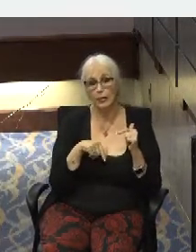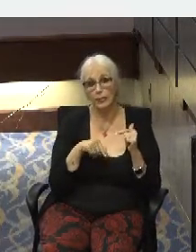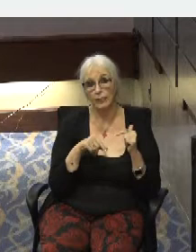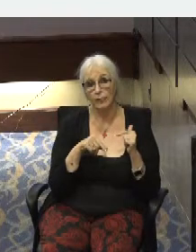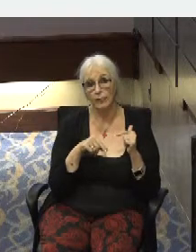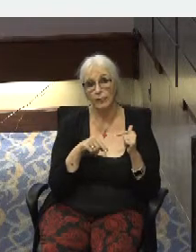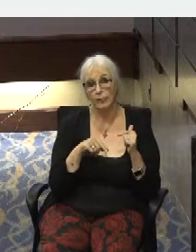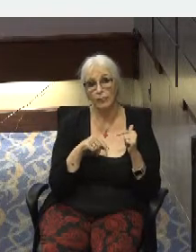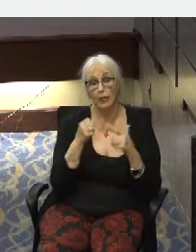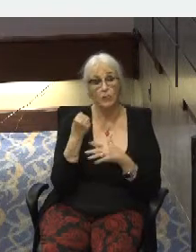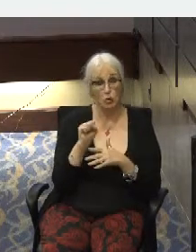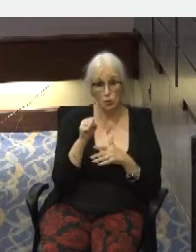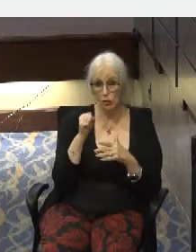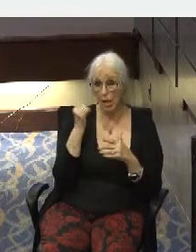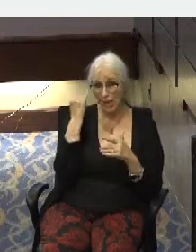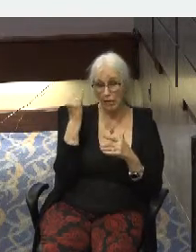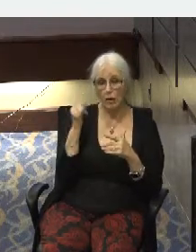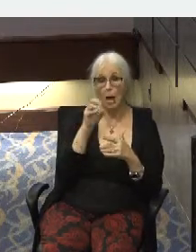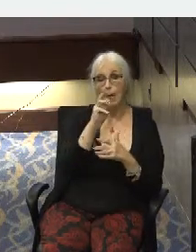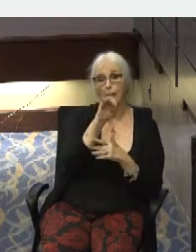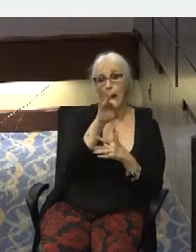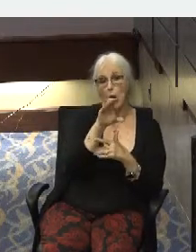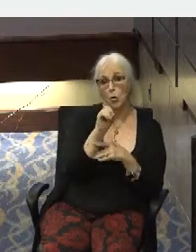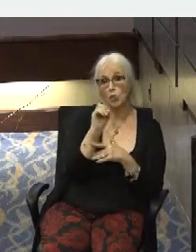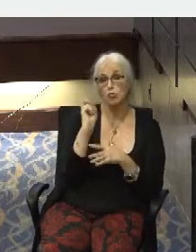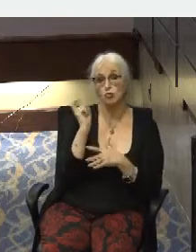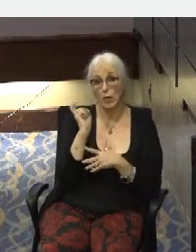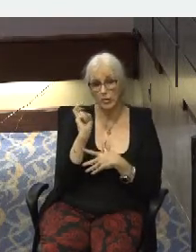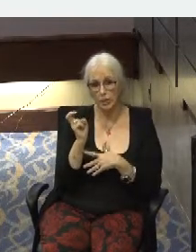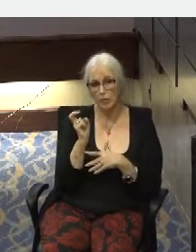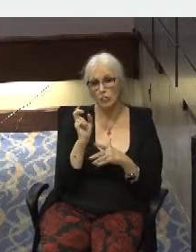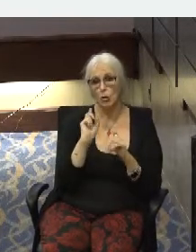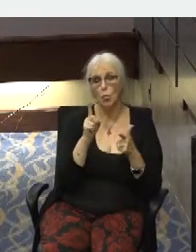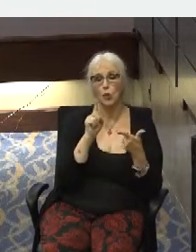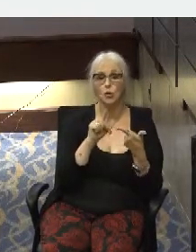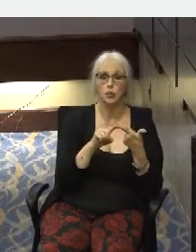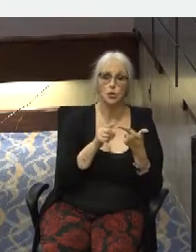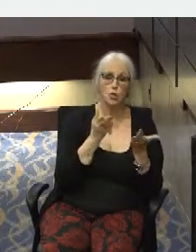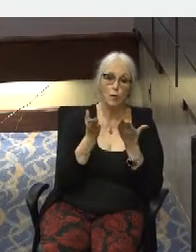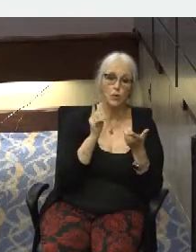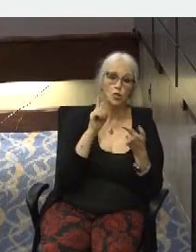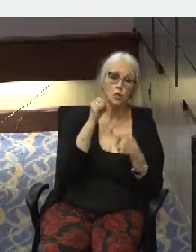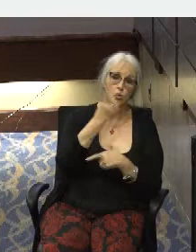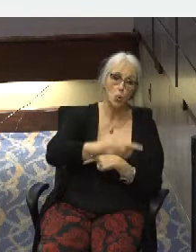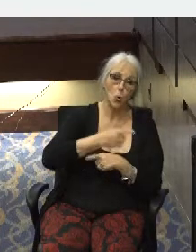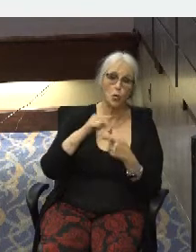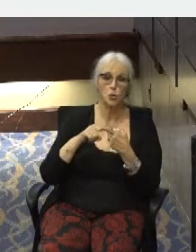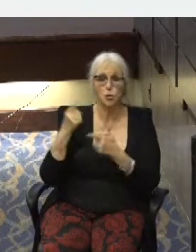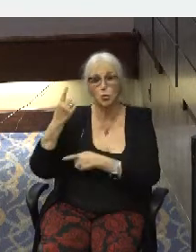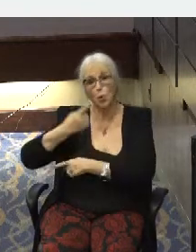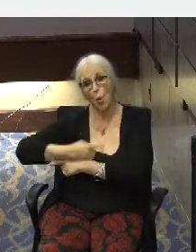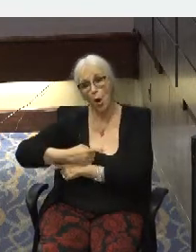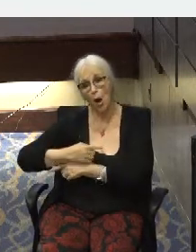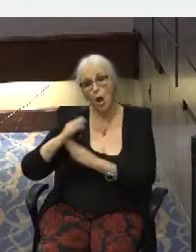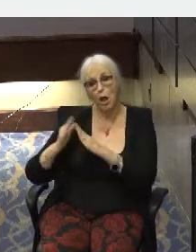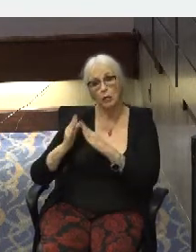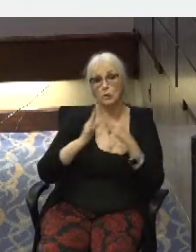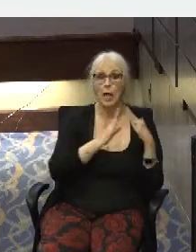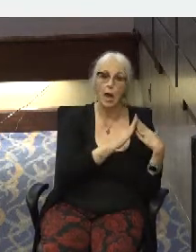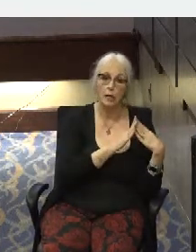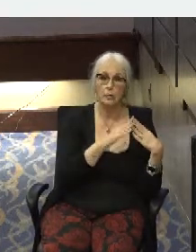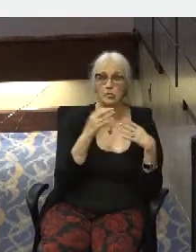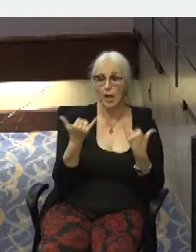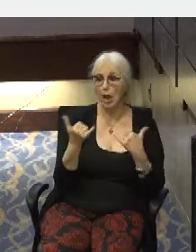more frequent, more reliable, more available service door to door. With that, I'm going to let Renee take it from here and talk a little bit